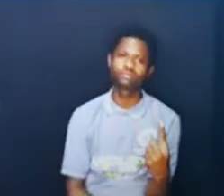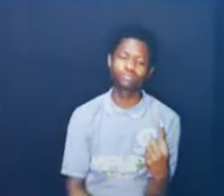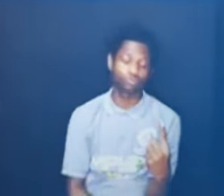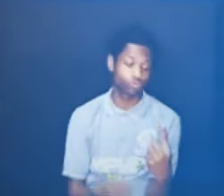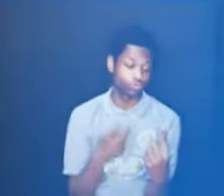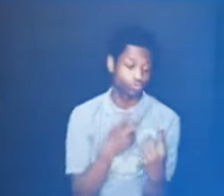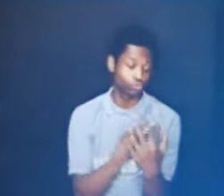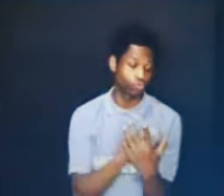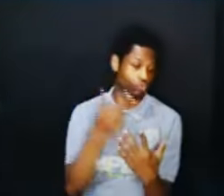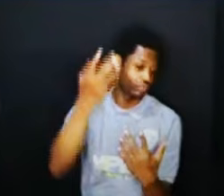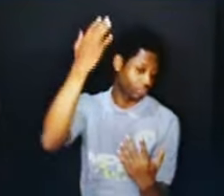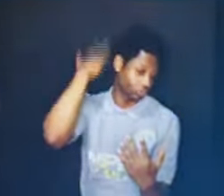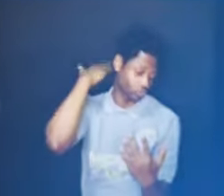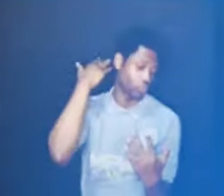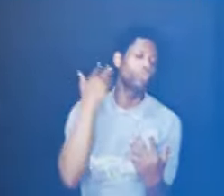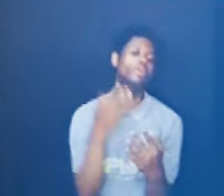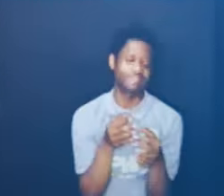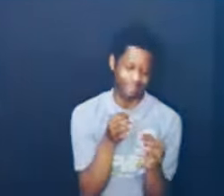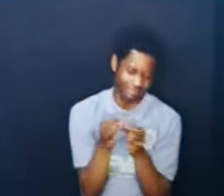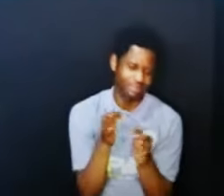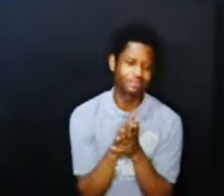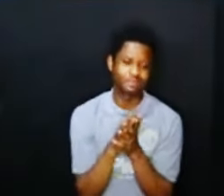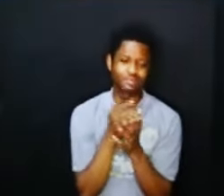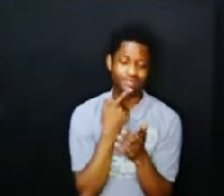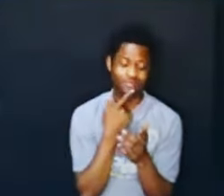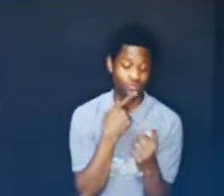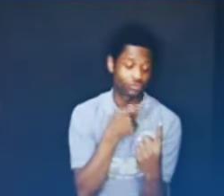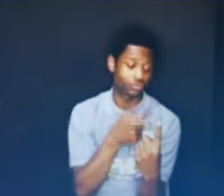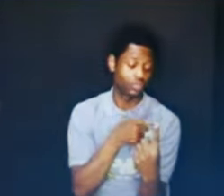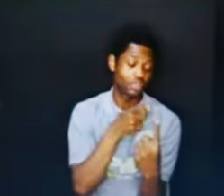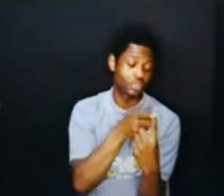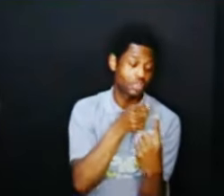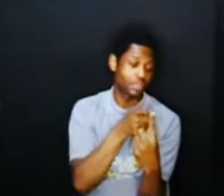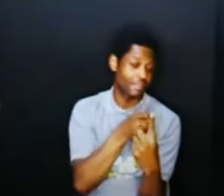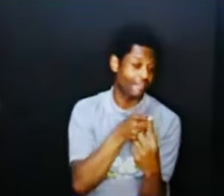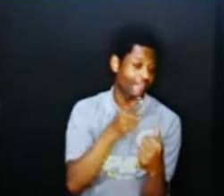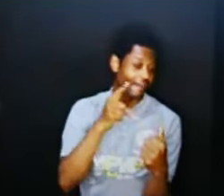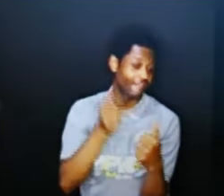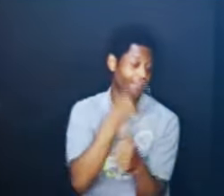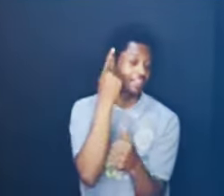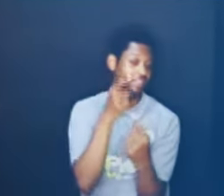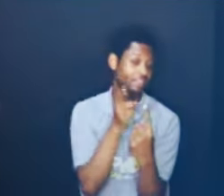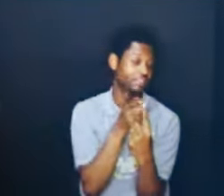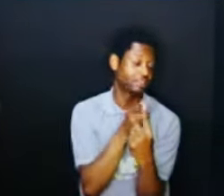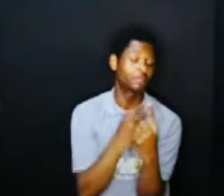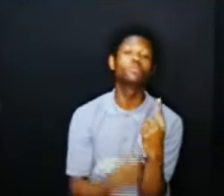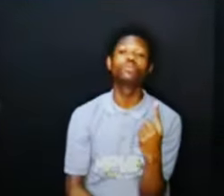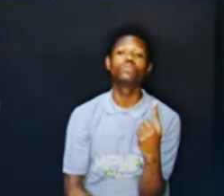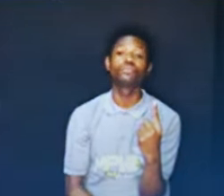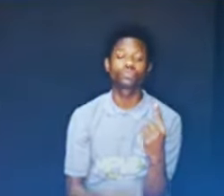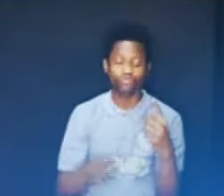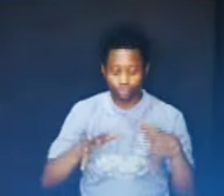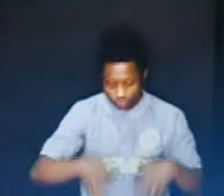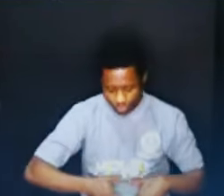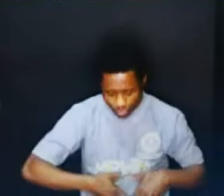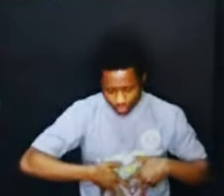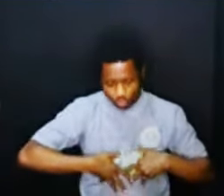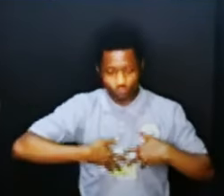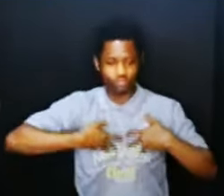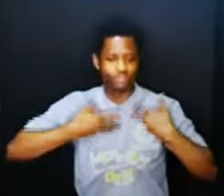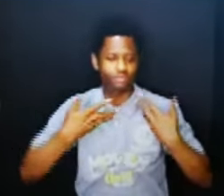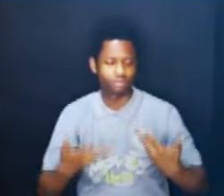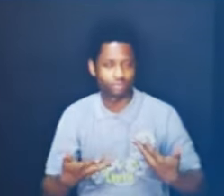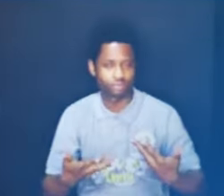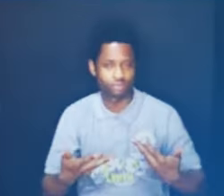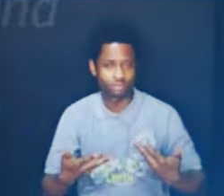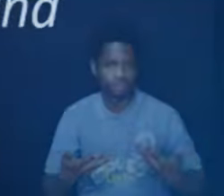2 weeks back. We yedi unkomobe na otu mienu niye. We said that in confession number one. Na yekaino ne se. You confess. Yedi kaino